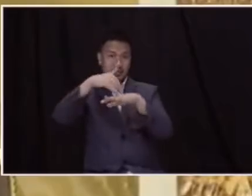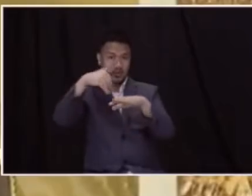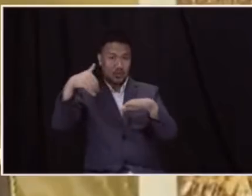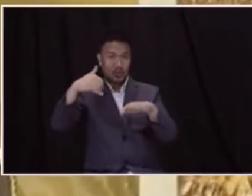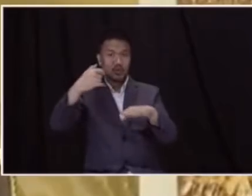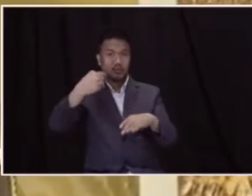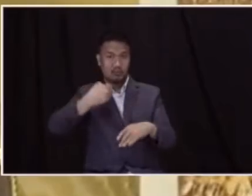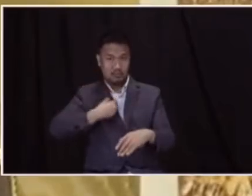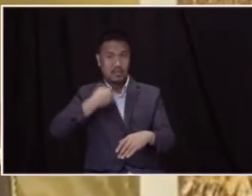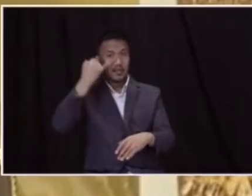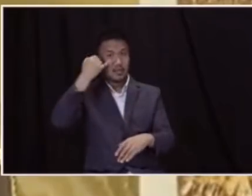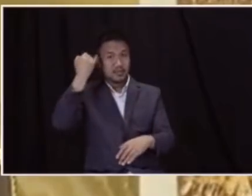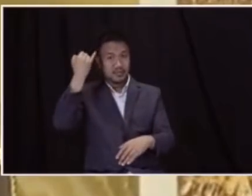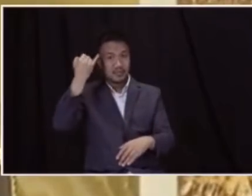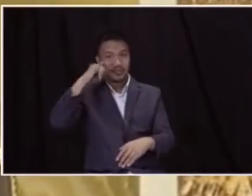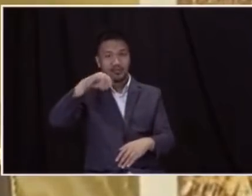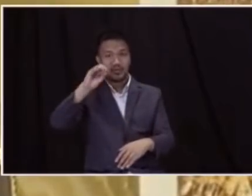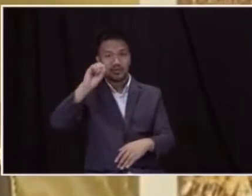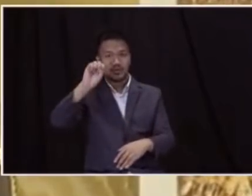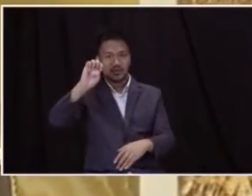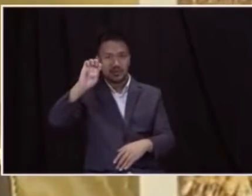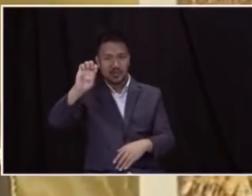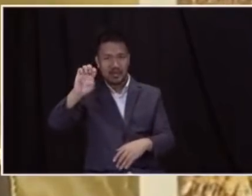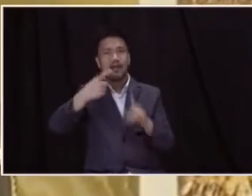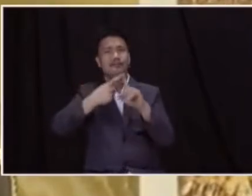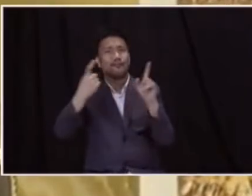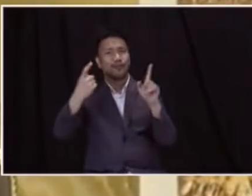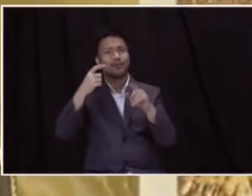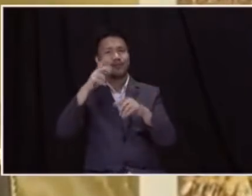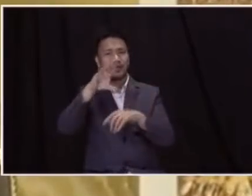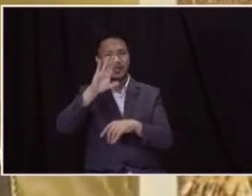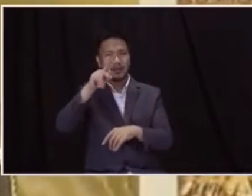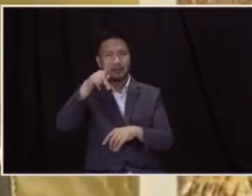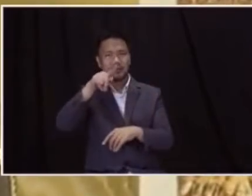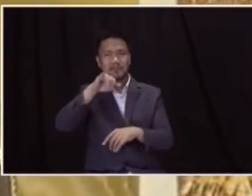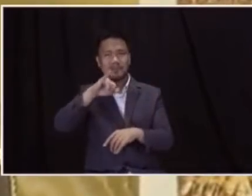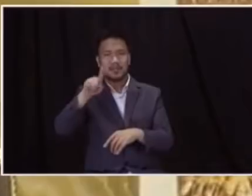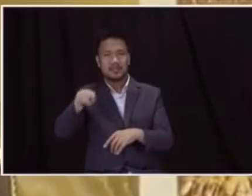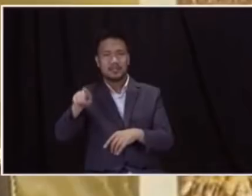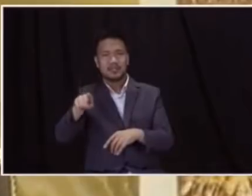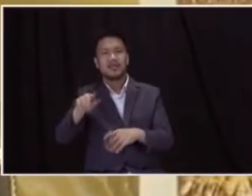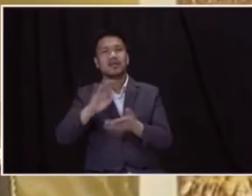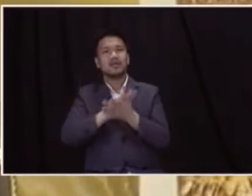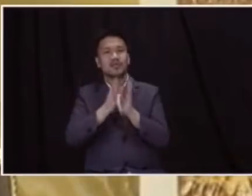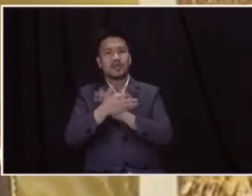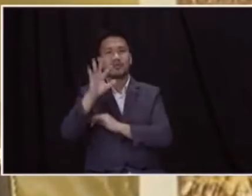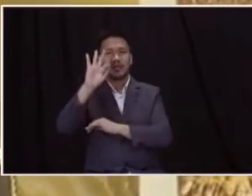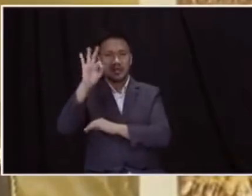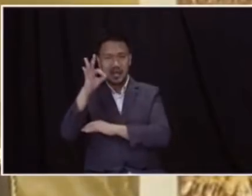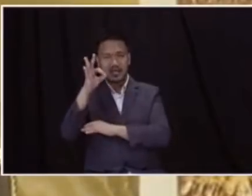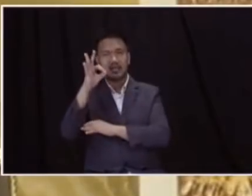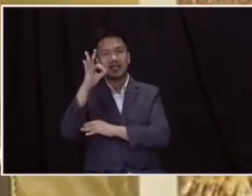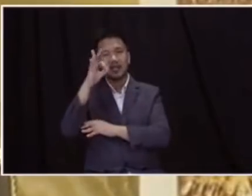truly, a clueless Jose from Capiz, to be the ninth Filipino